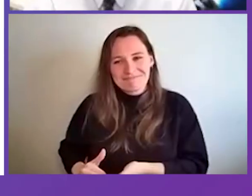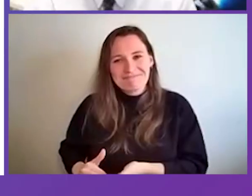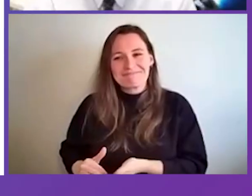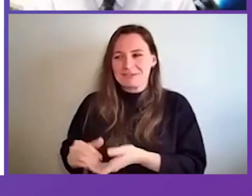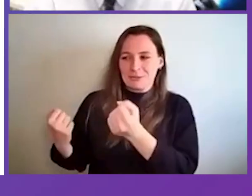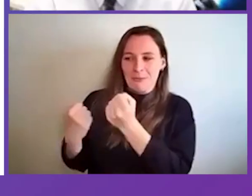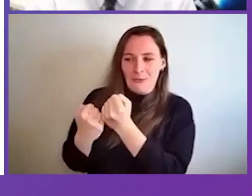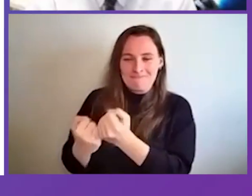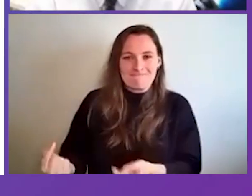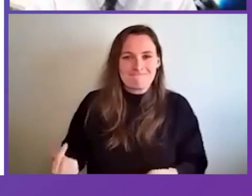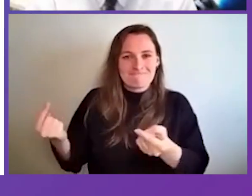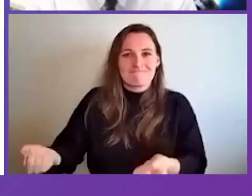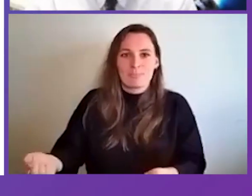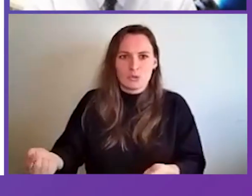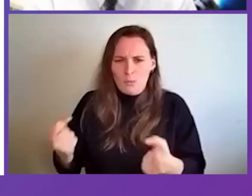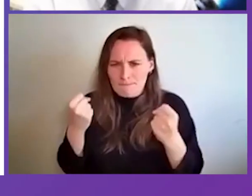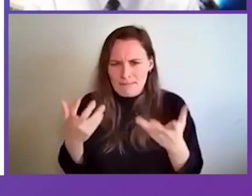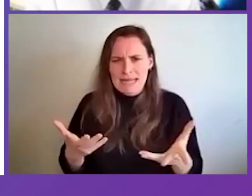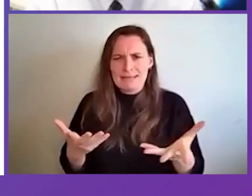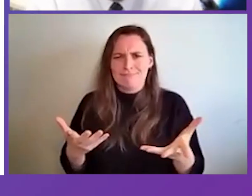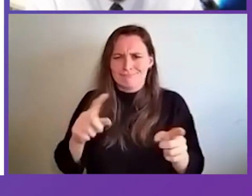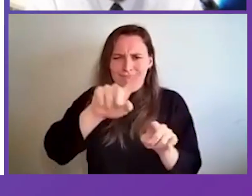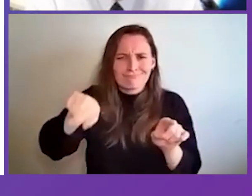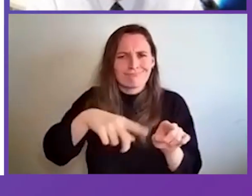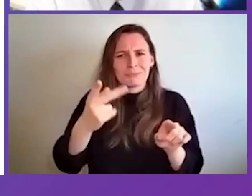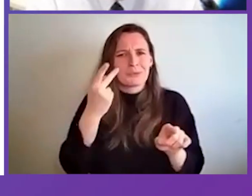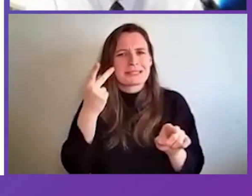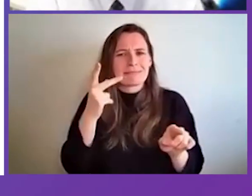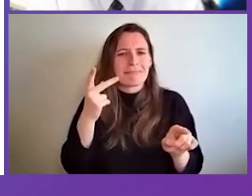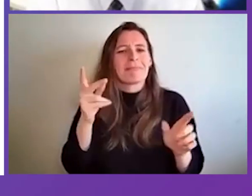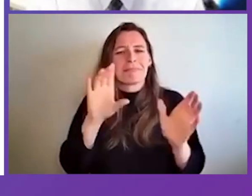many partners involved that you can see on the screen.